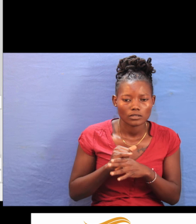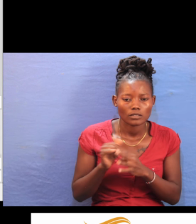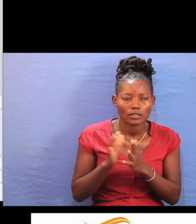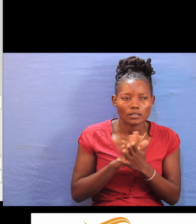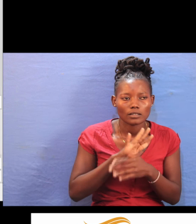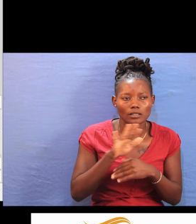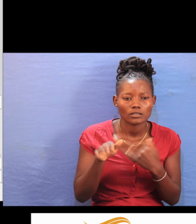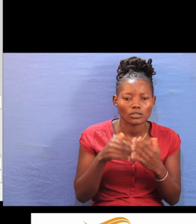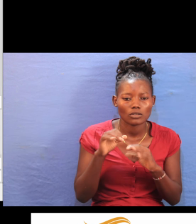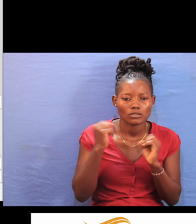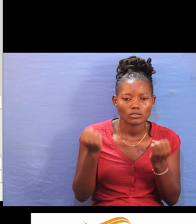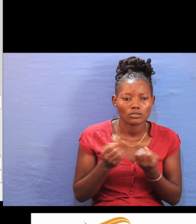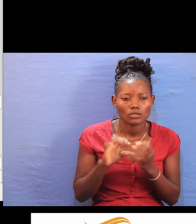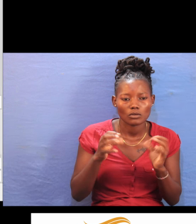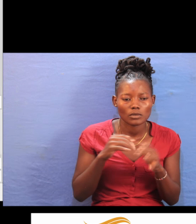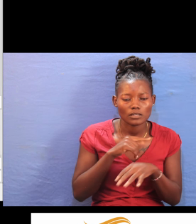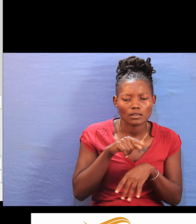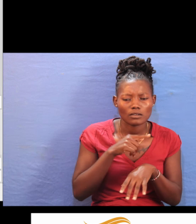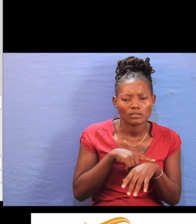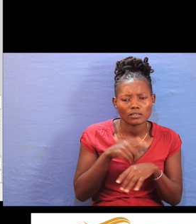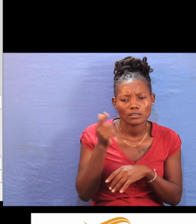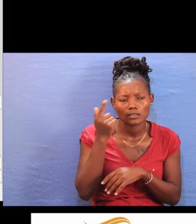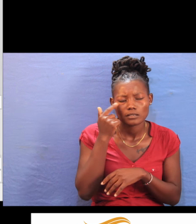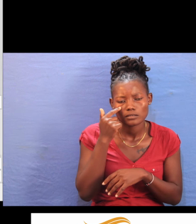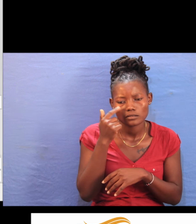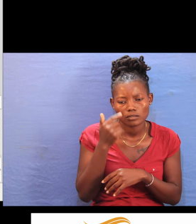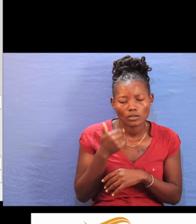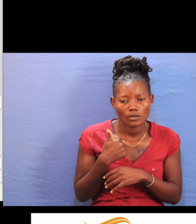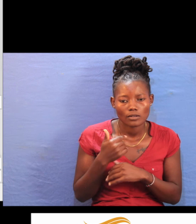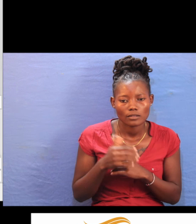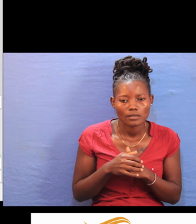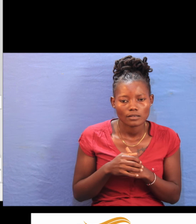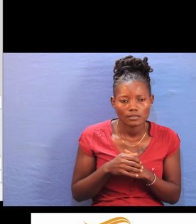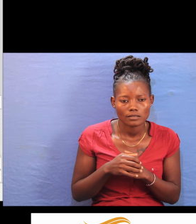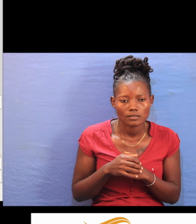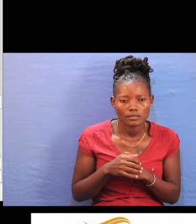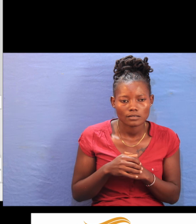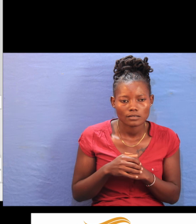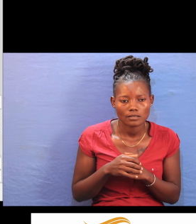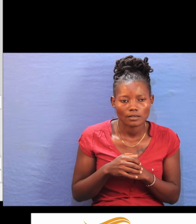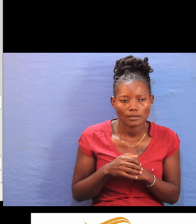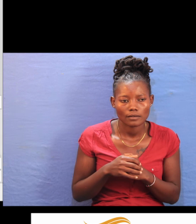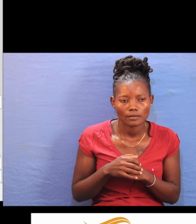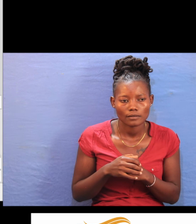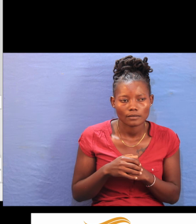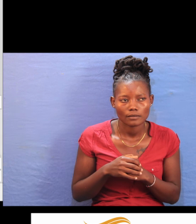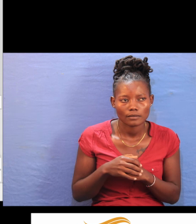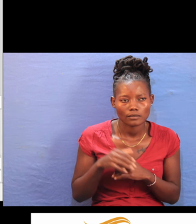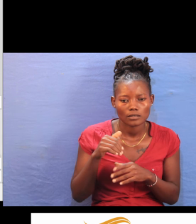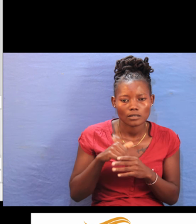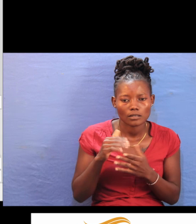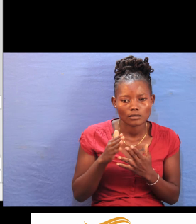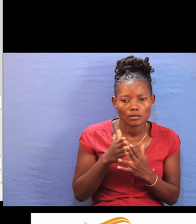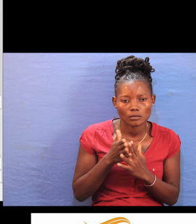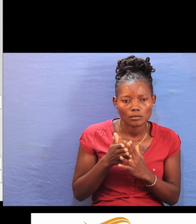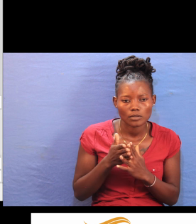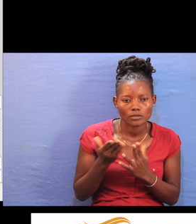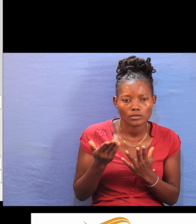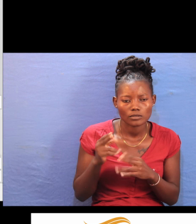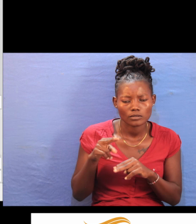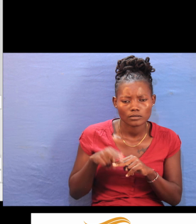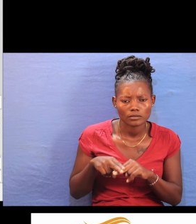they're on their phones, they're texting, they're talking to their friends, they're taking videos of themselves to post to their